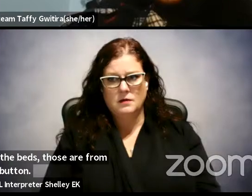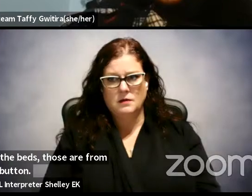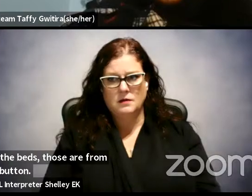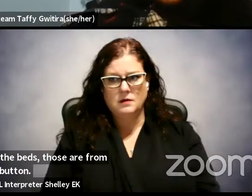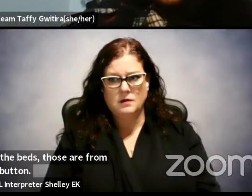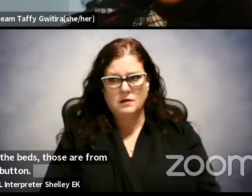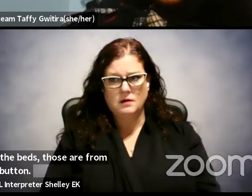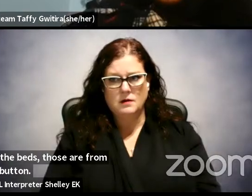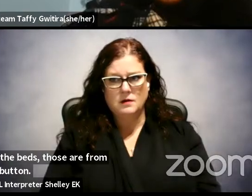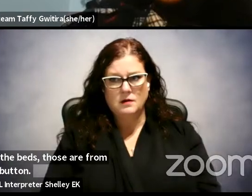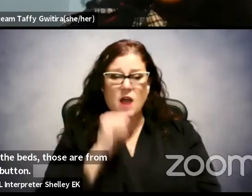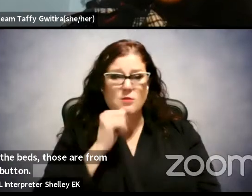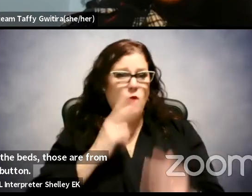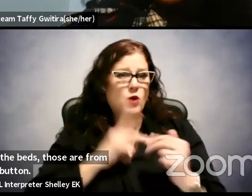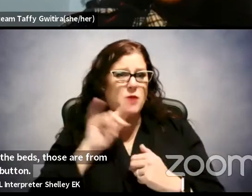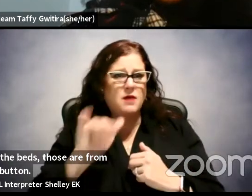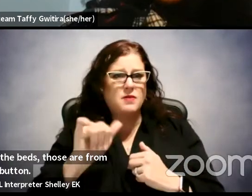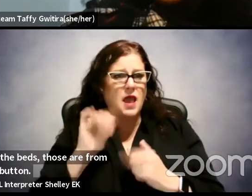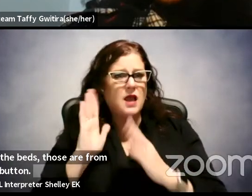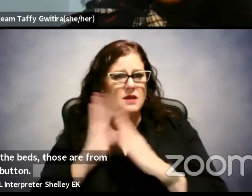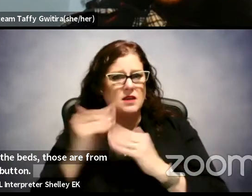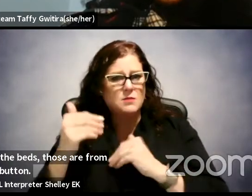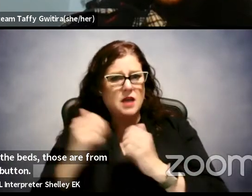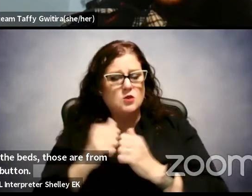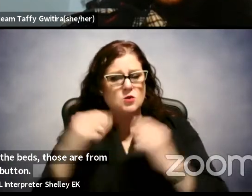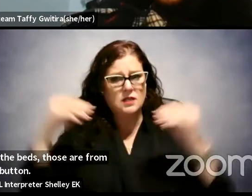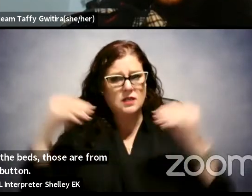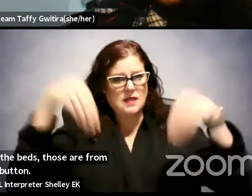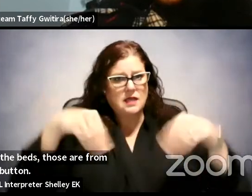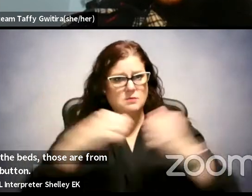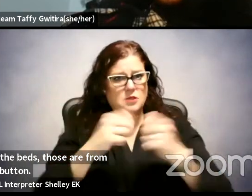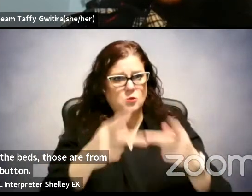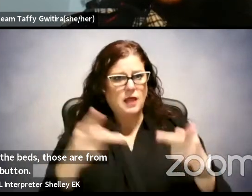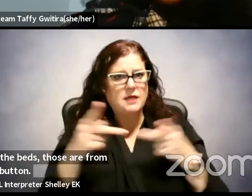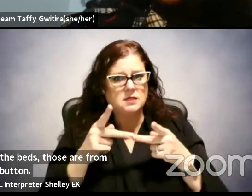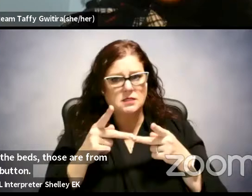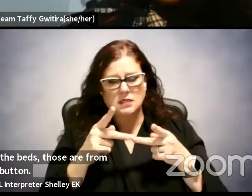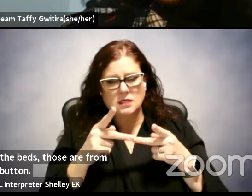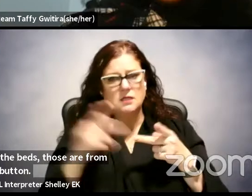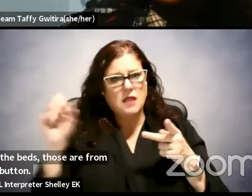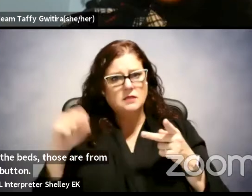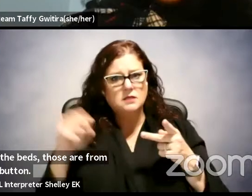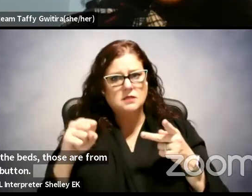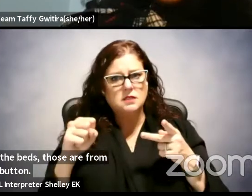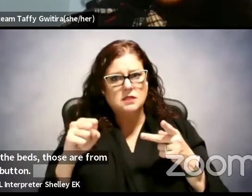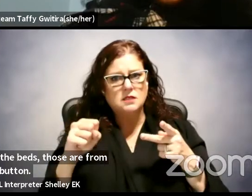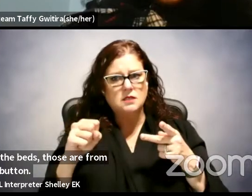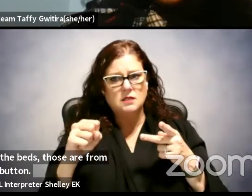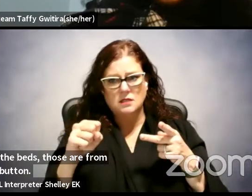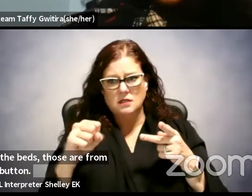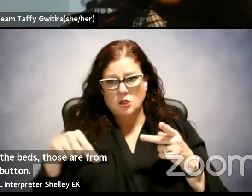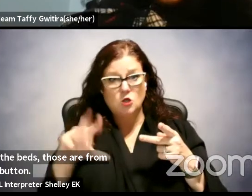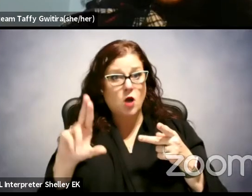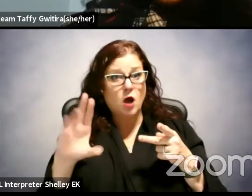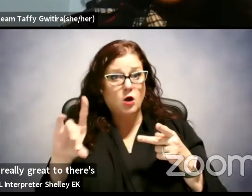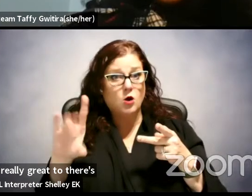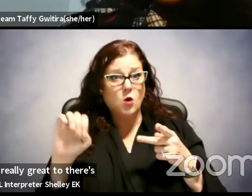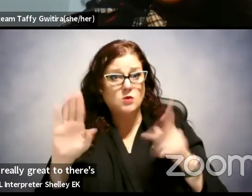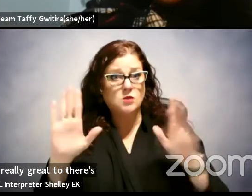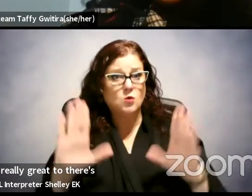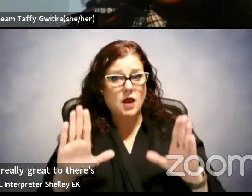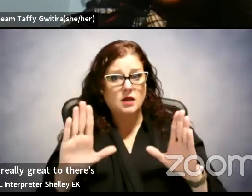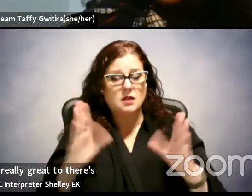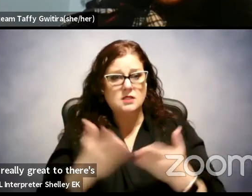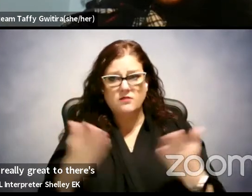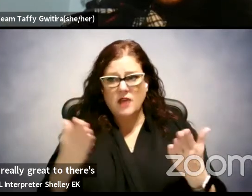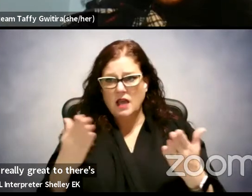worried about that. Yeah, you can just like slide them into place. Yep. Oh yeah, QR codes are really great too. There's actually a device,